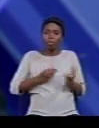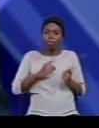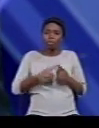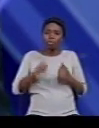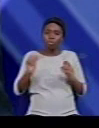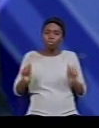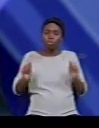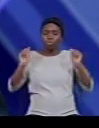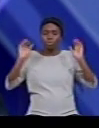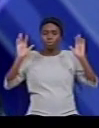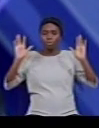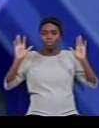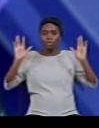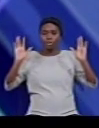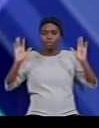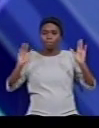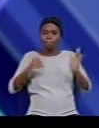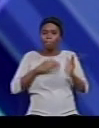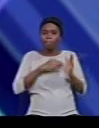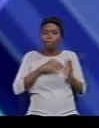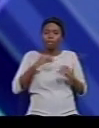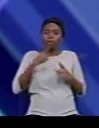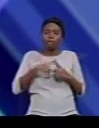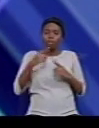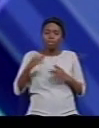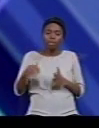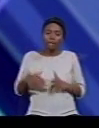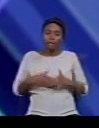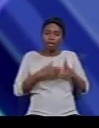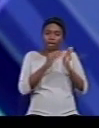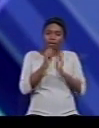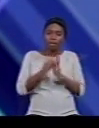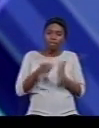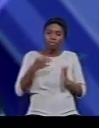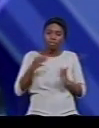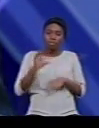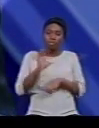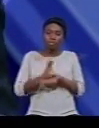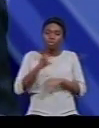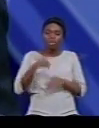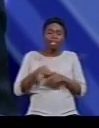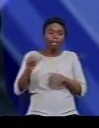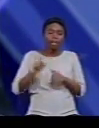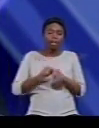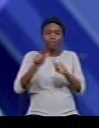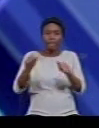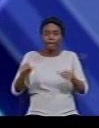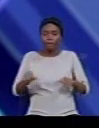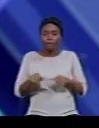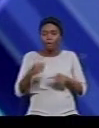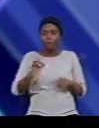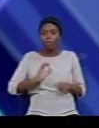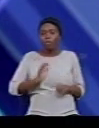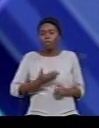him and to the leadership of the church in every area of our lives.